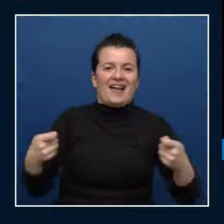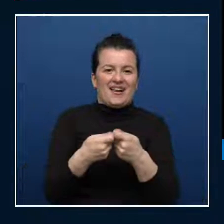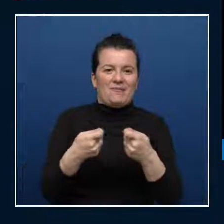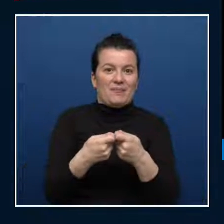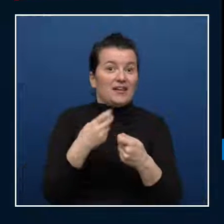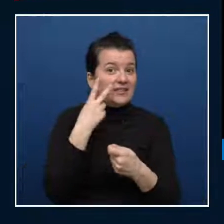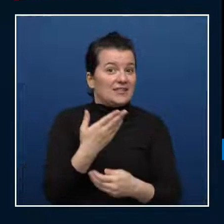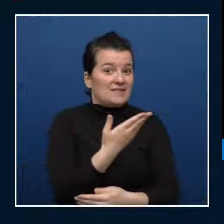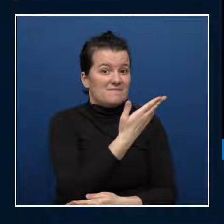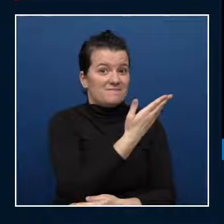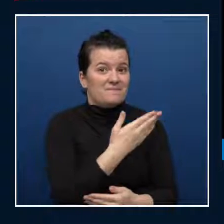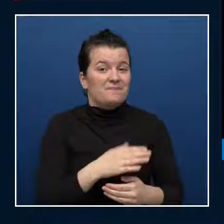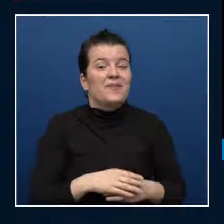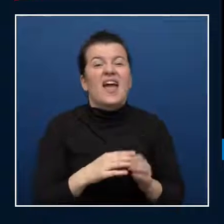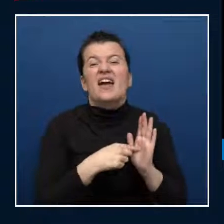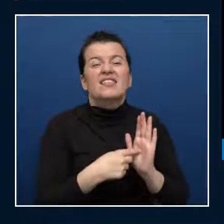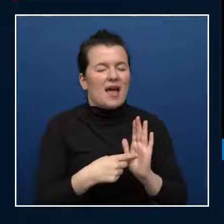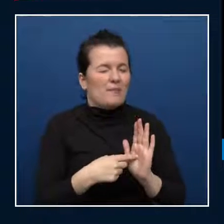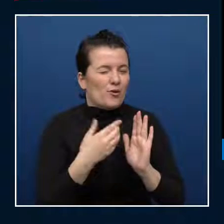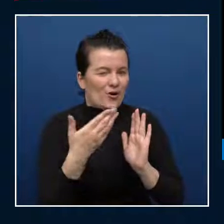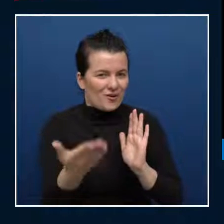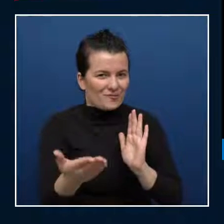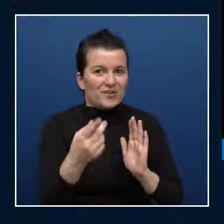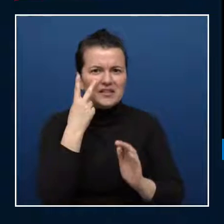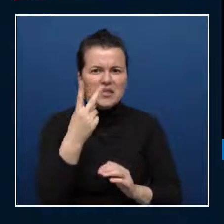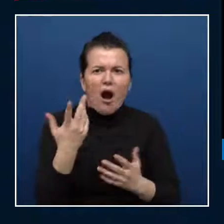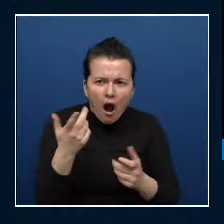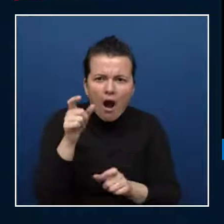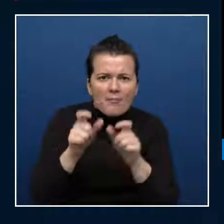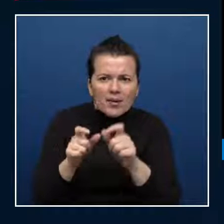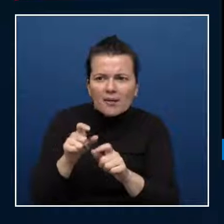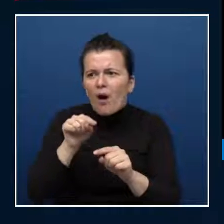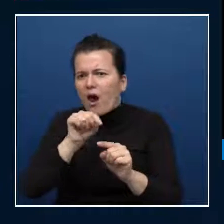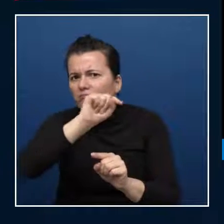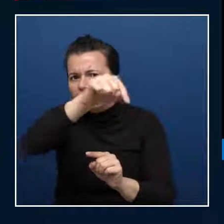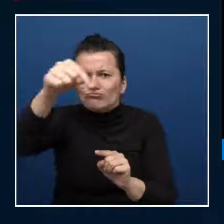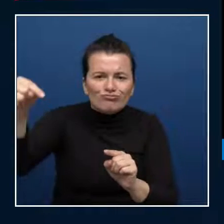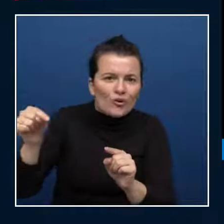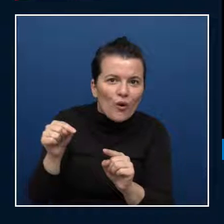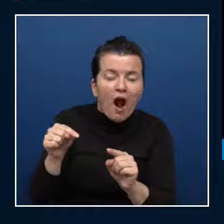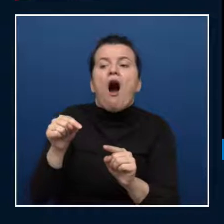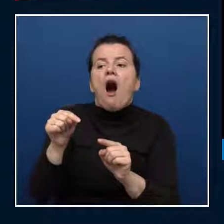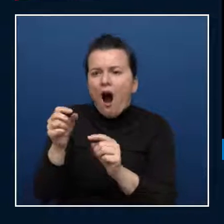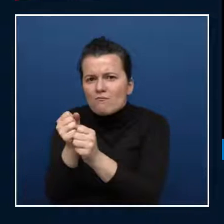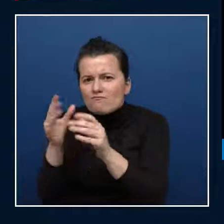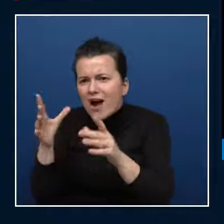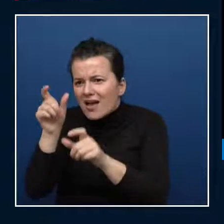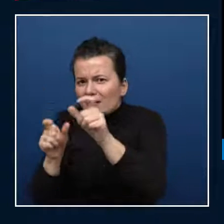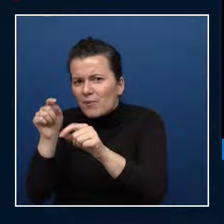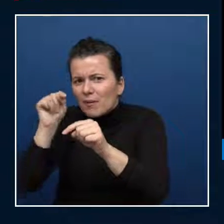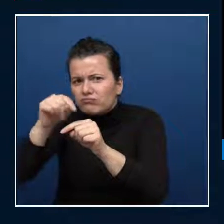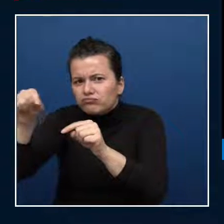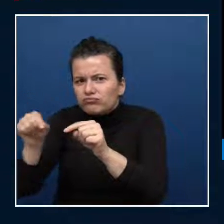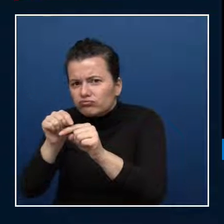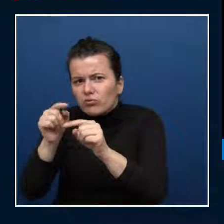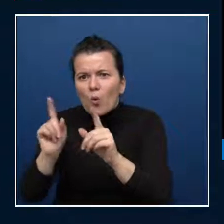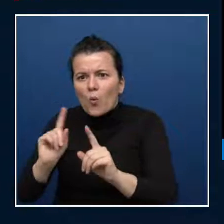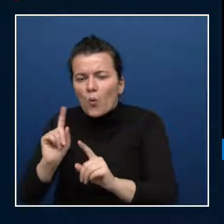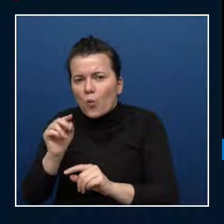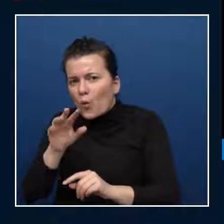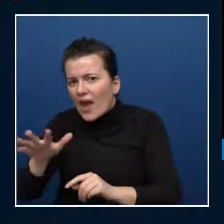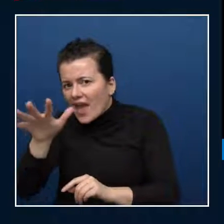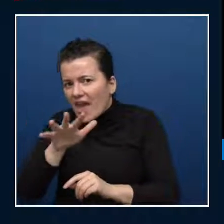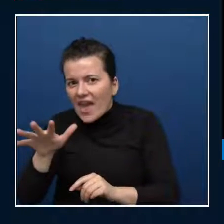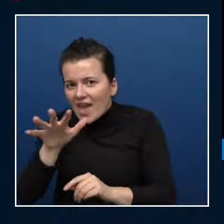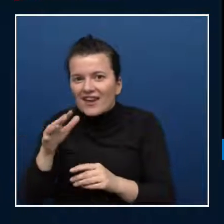we'll see the demo, we'll be able to see where people are coming to, where the cluster of people are. Most of our customers or most of the demo people that hit